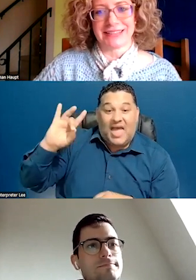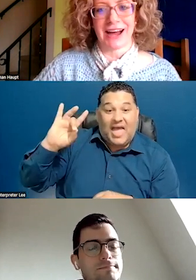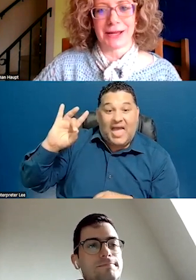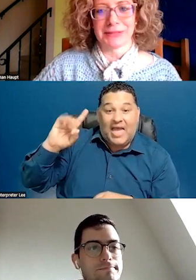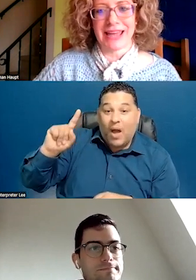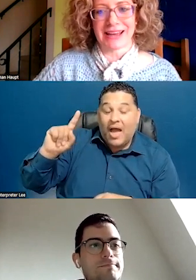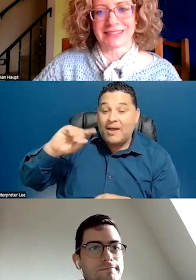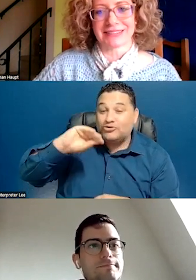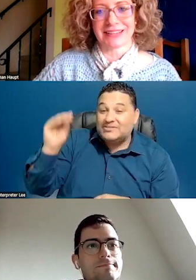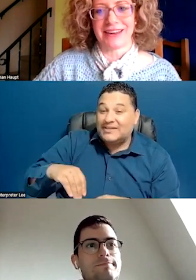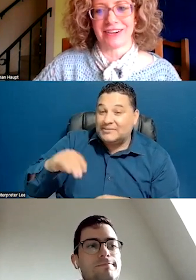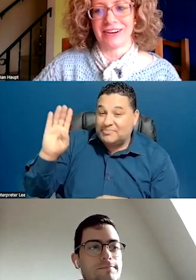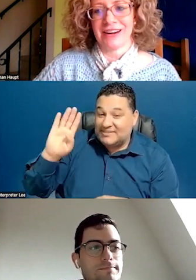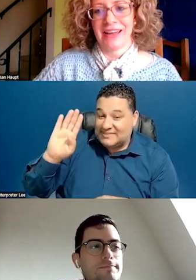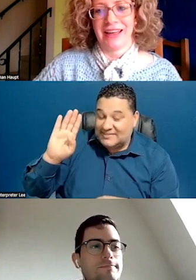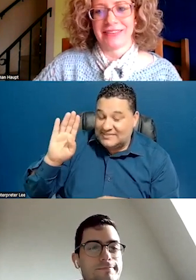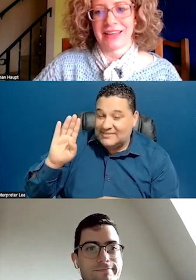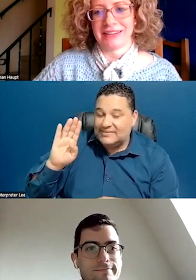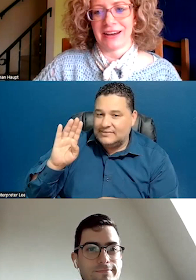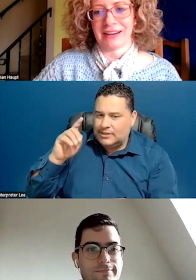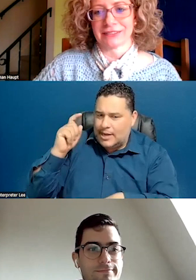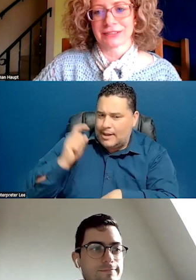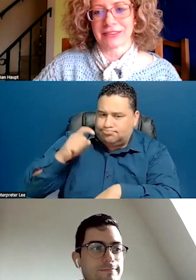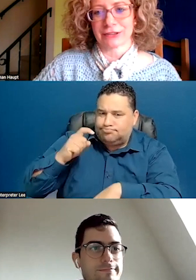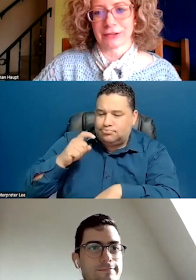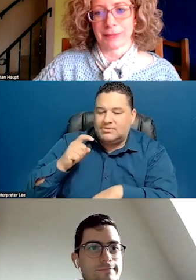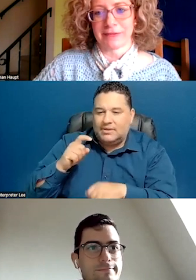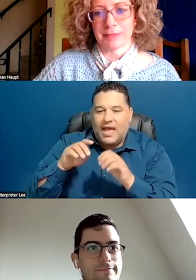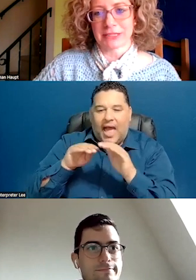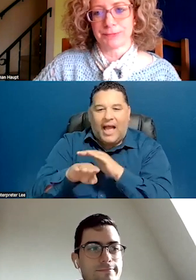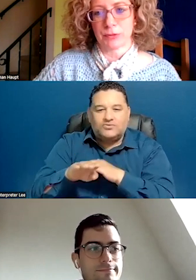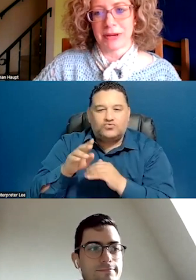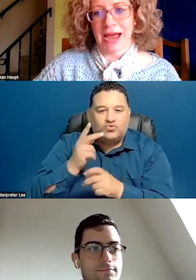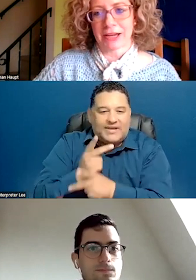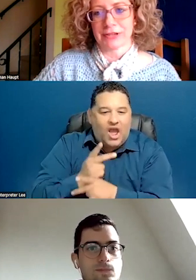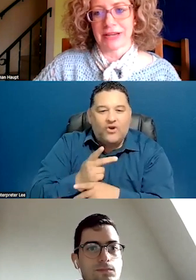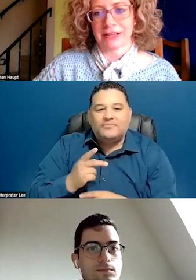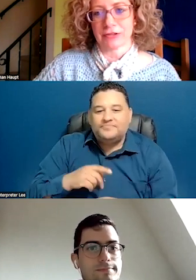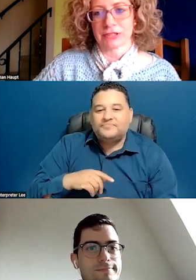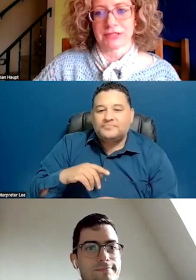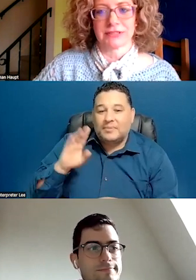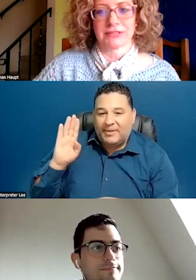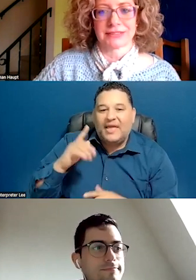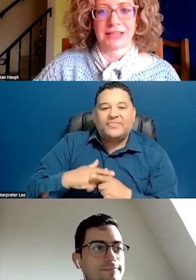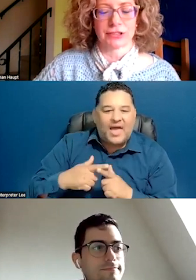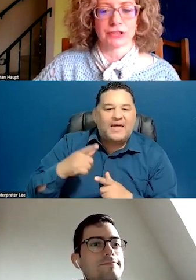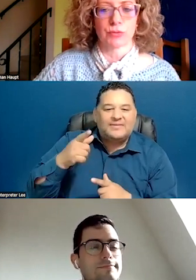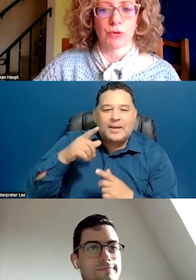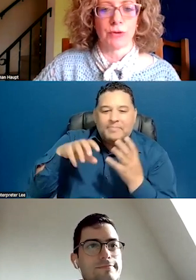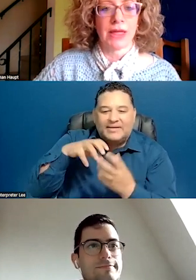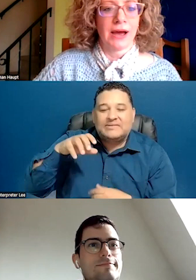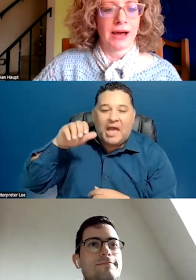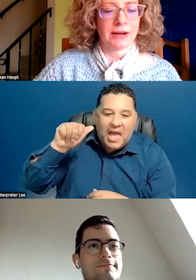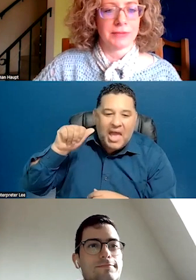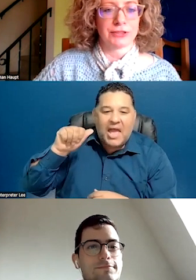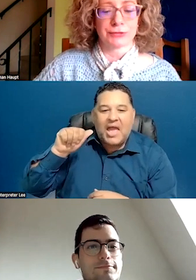81% say timely access to care. And then looks like there's a little bit of a mix between accurate diagnosis and success in